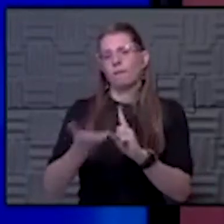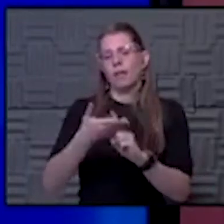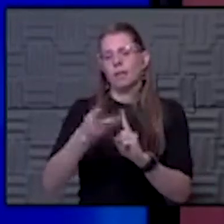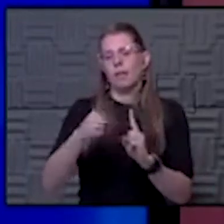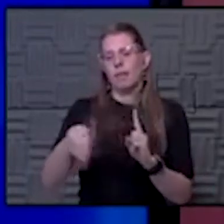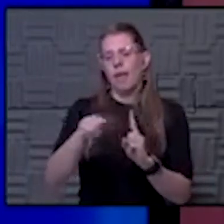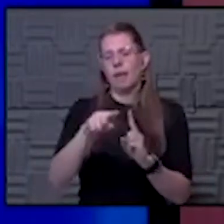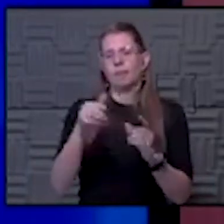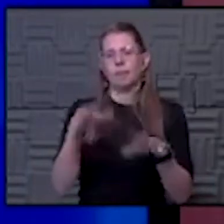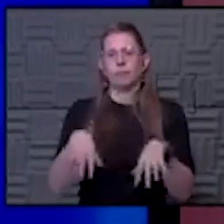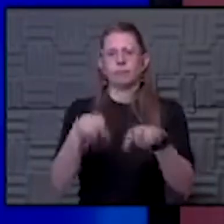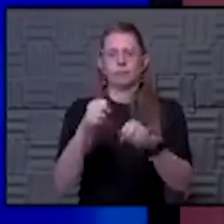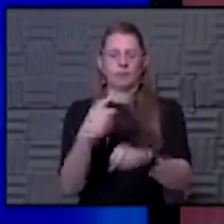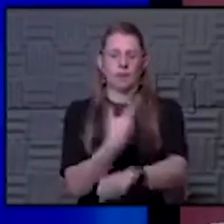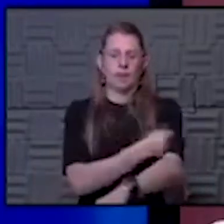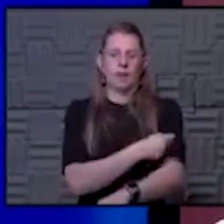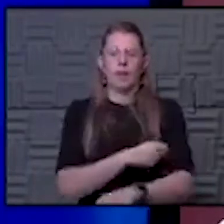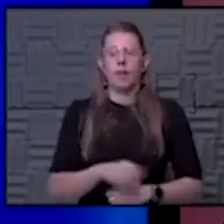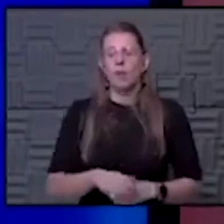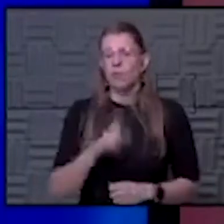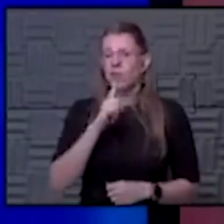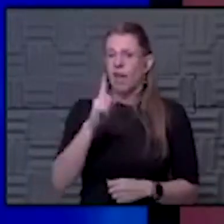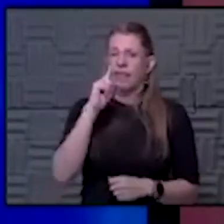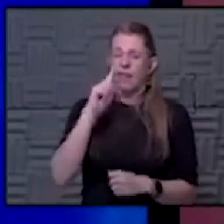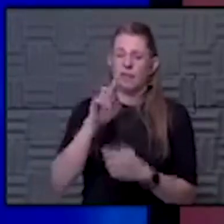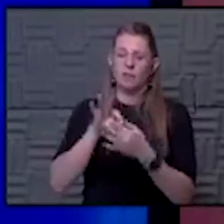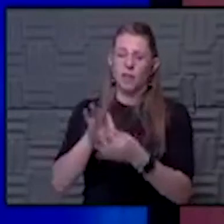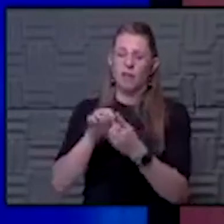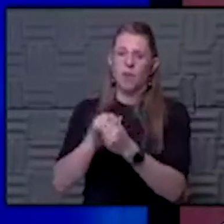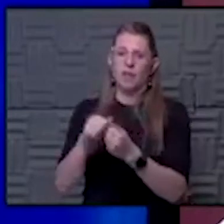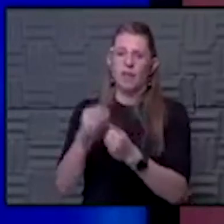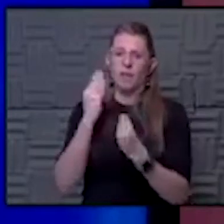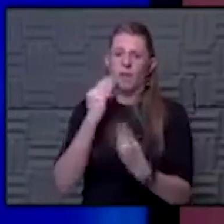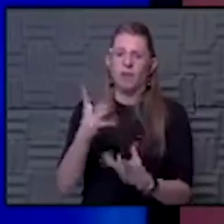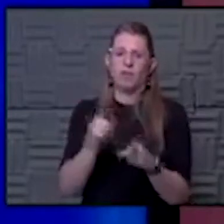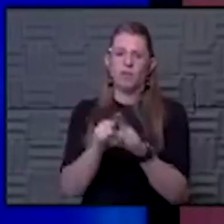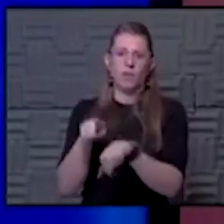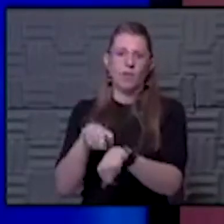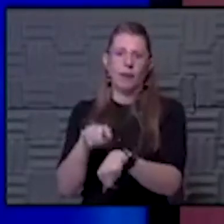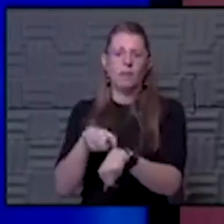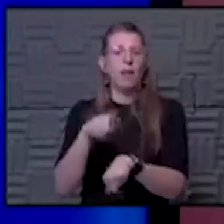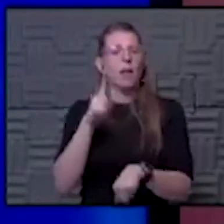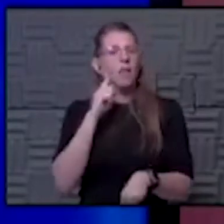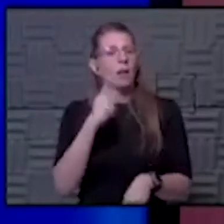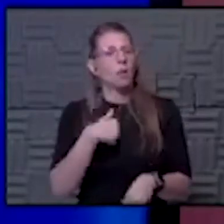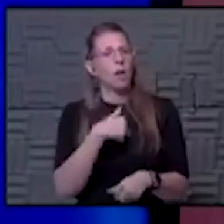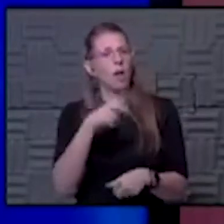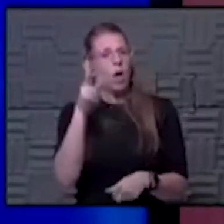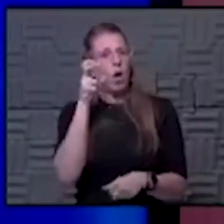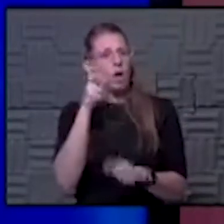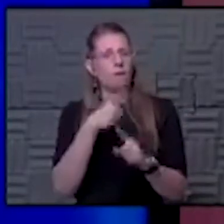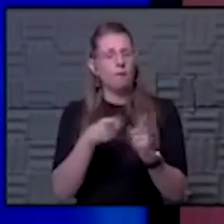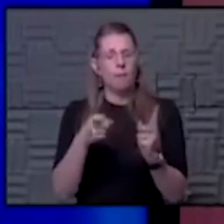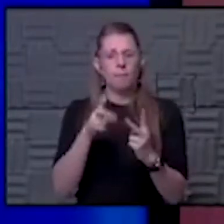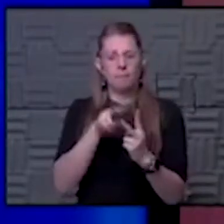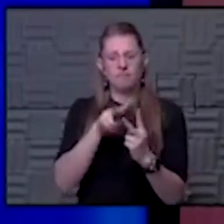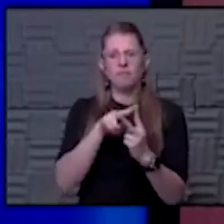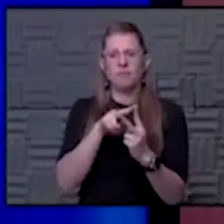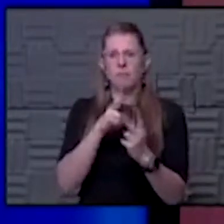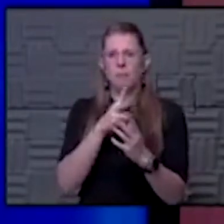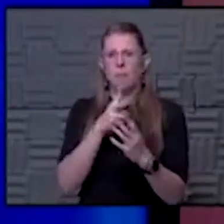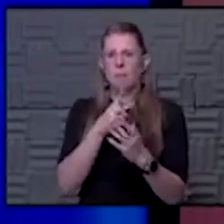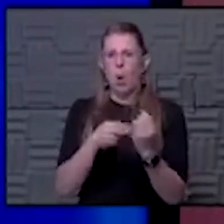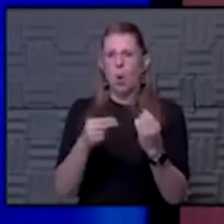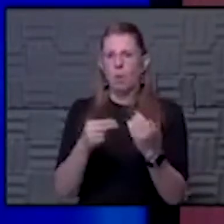vaccine? Hawk, I think it's about information and time. I think we heard yesterday from both Dr. Ginther and Dr. Bricker